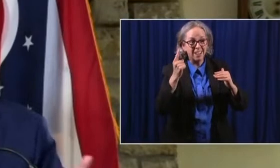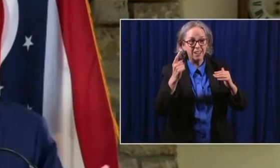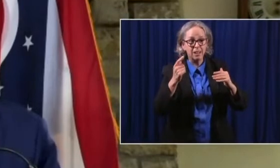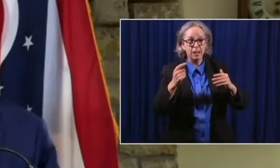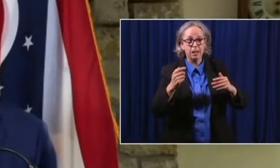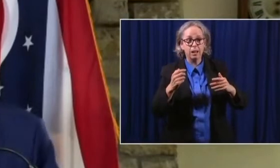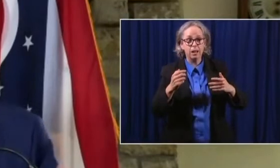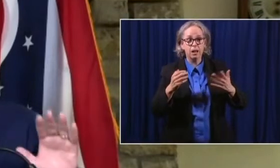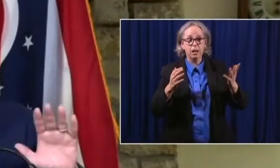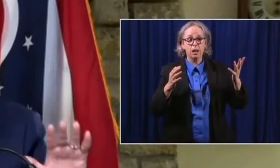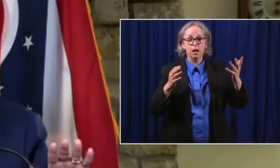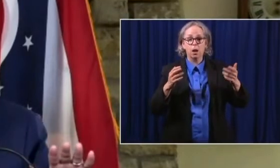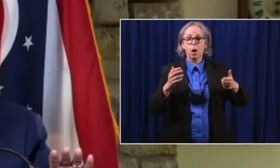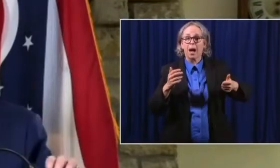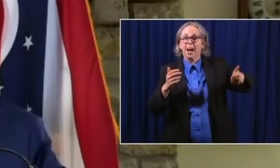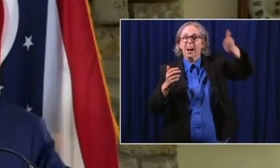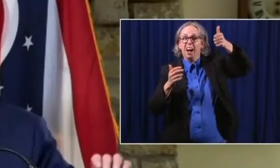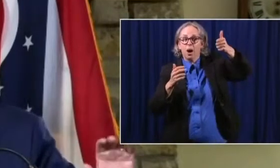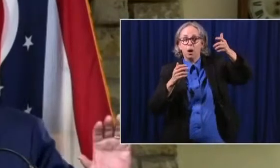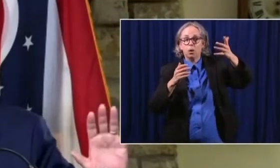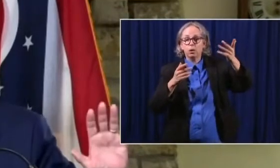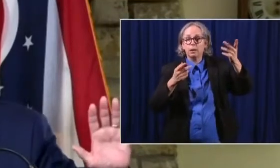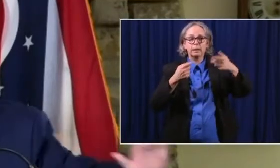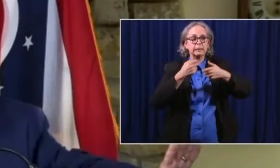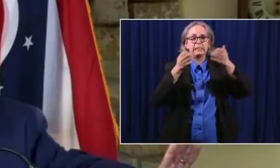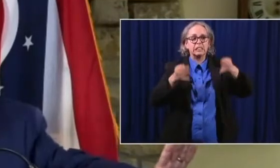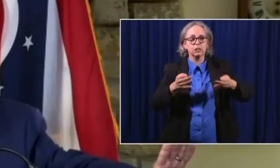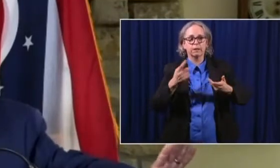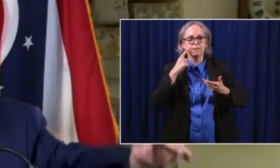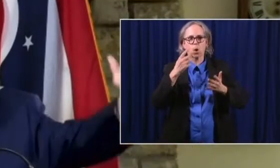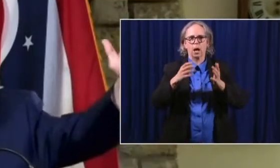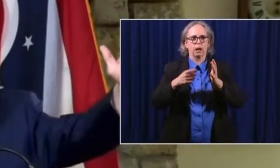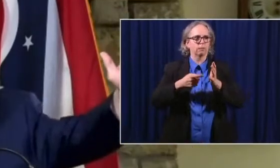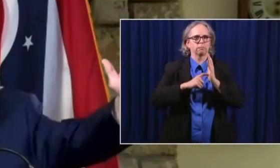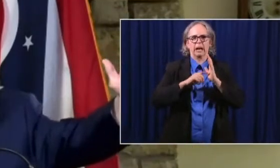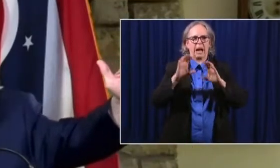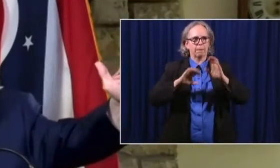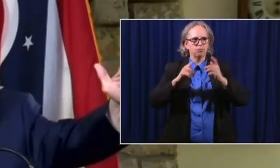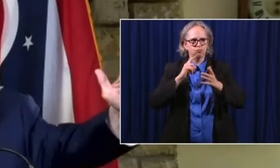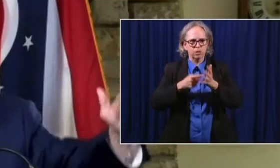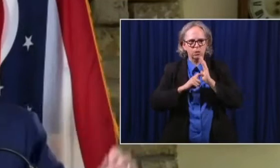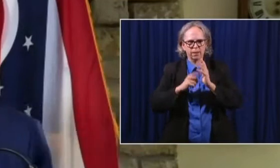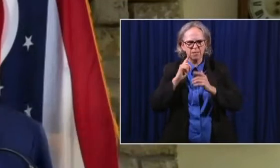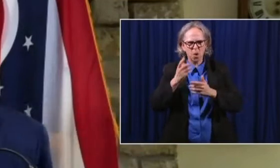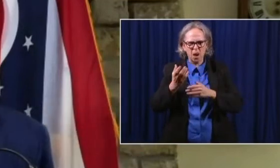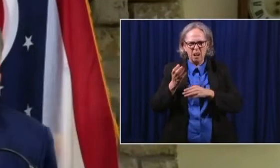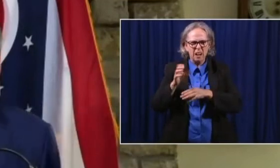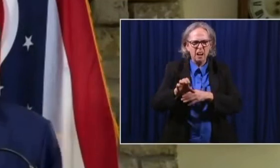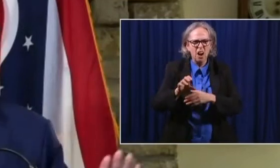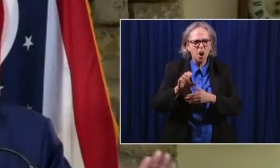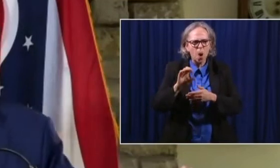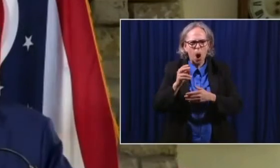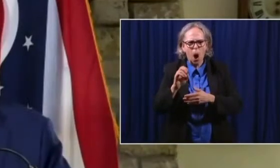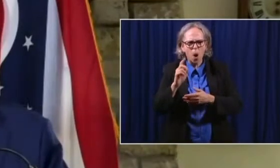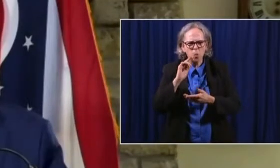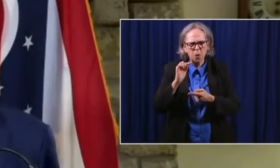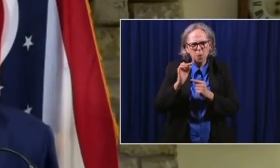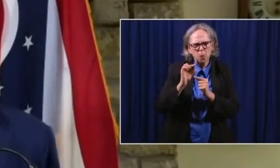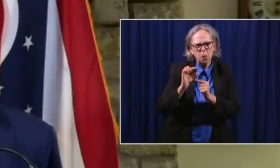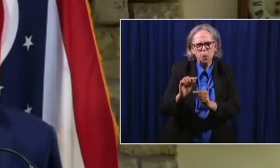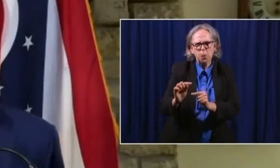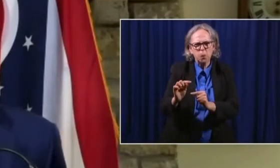example, on reagent, does it go to Ohio or does it go to another state that's has a lot more cases? It goes to the